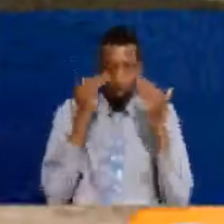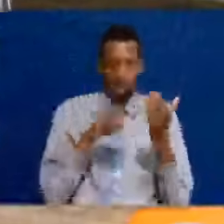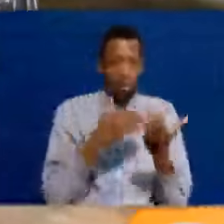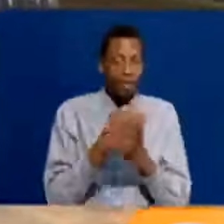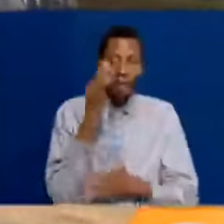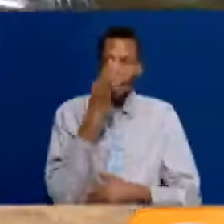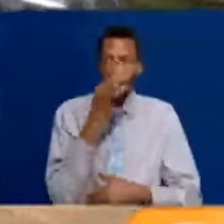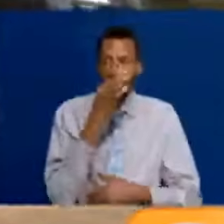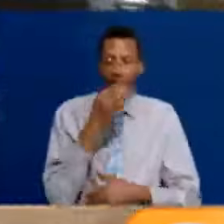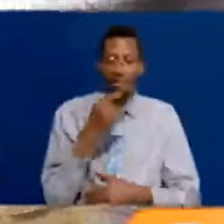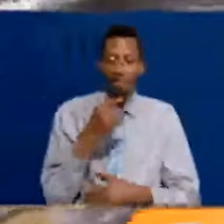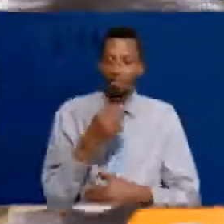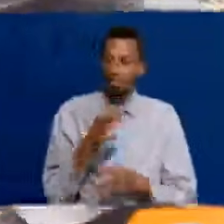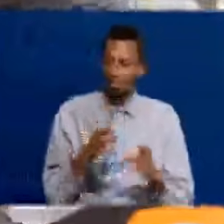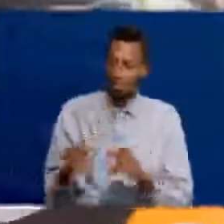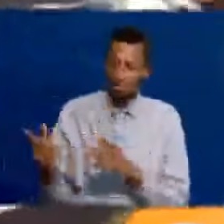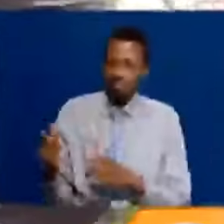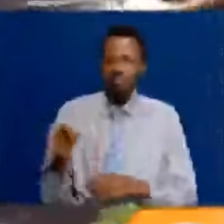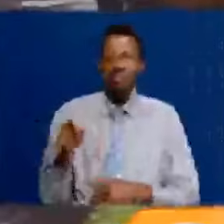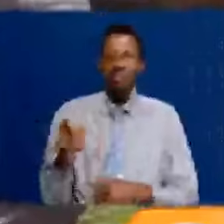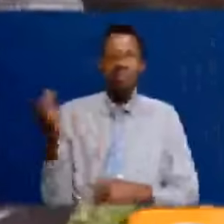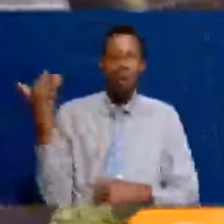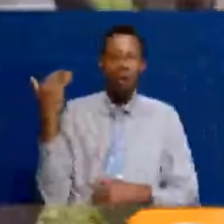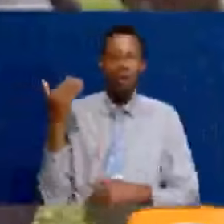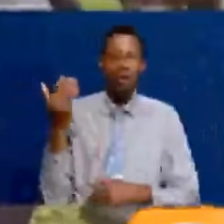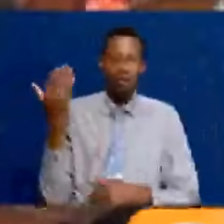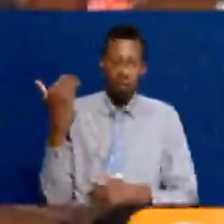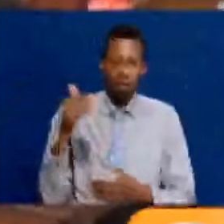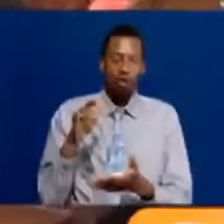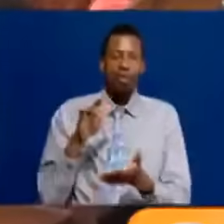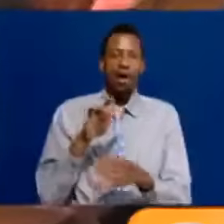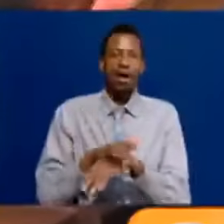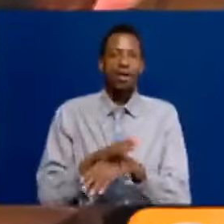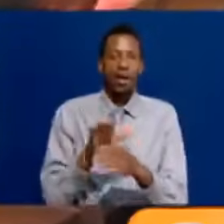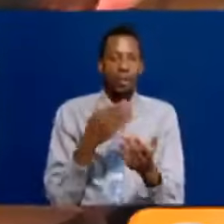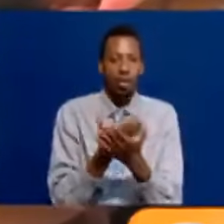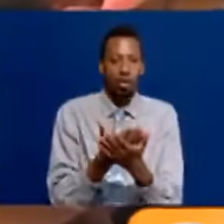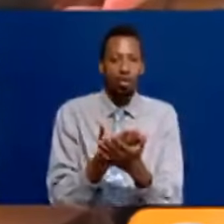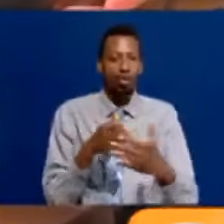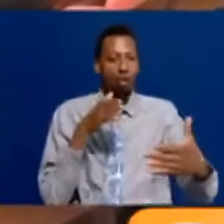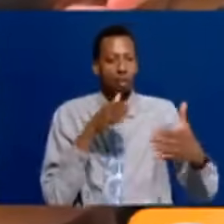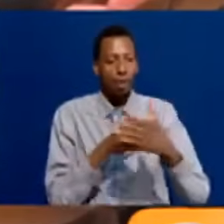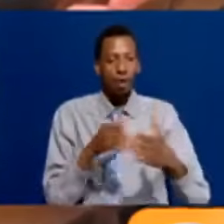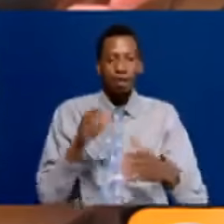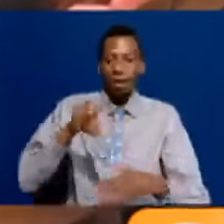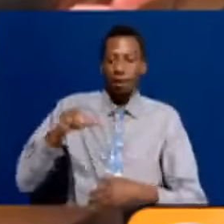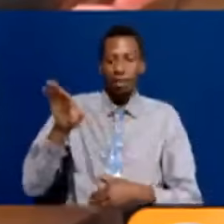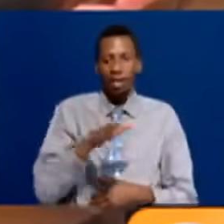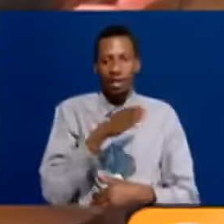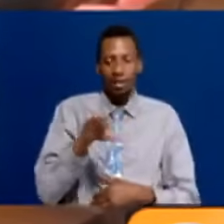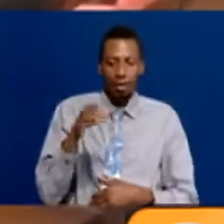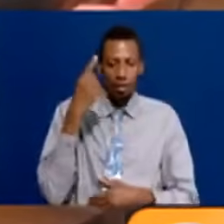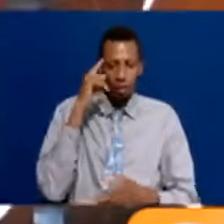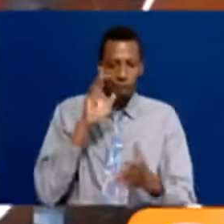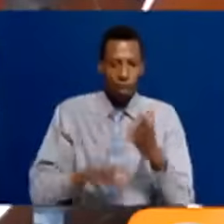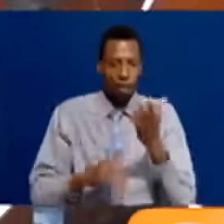major blow by dismissing her early application to block the County Assembly from debating her impeachment motion. Court